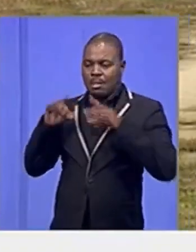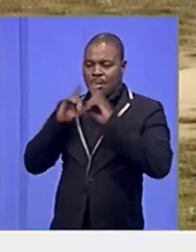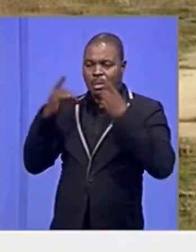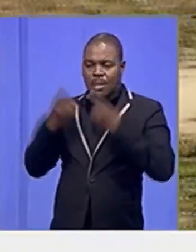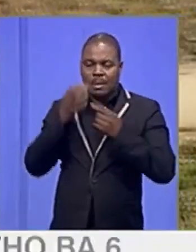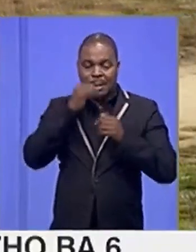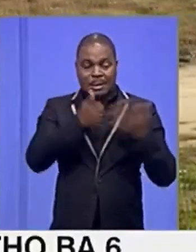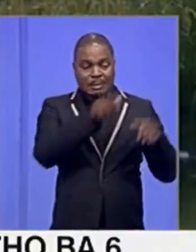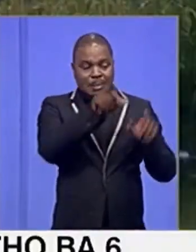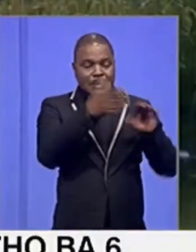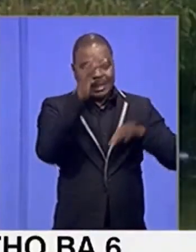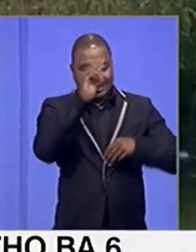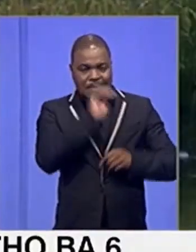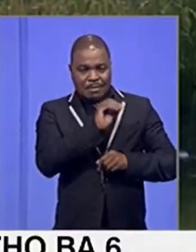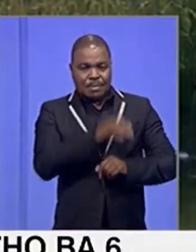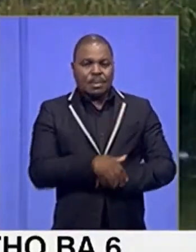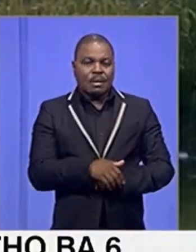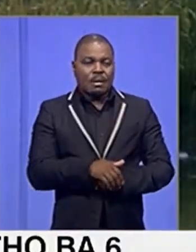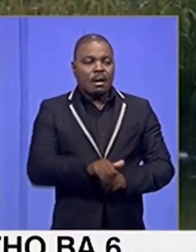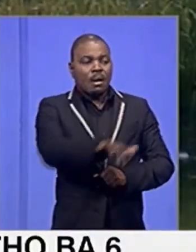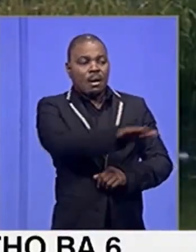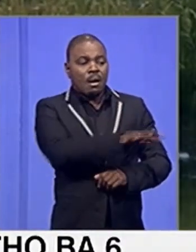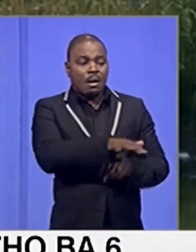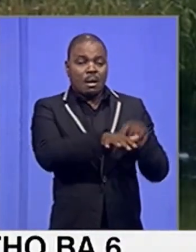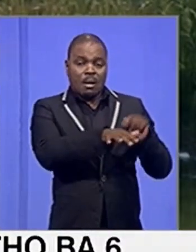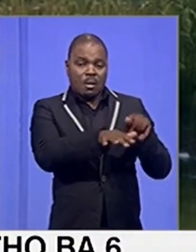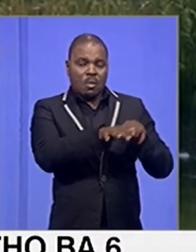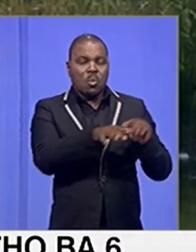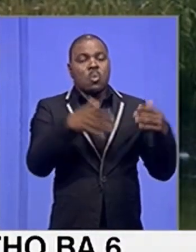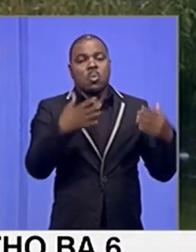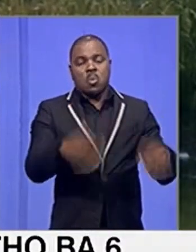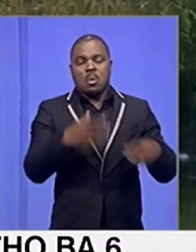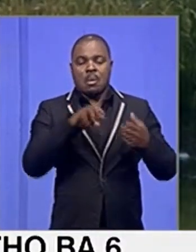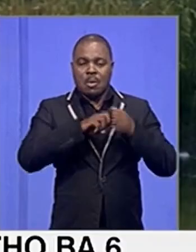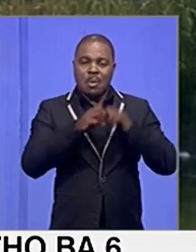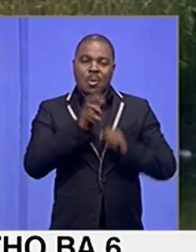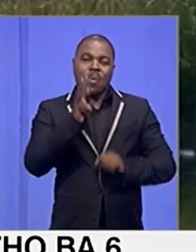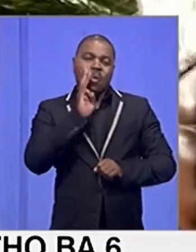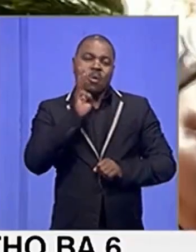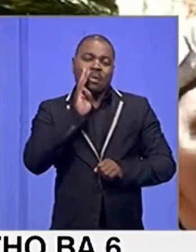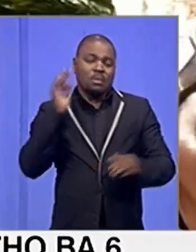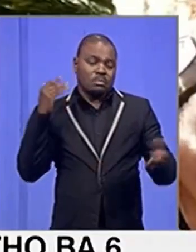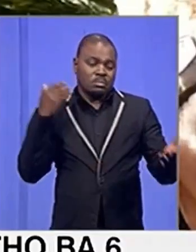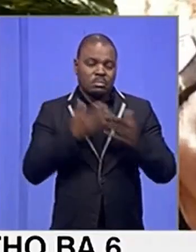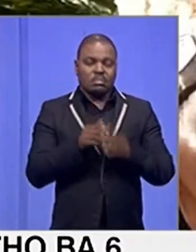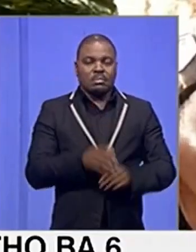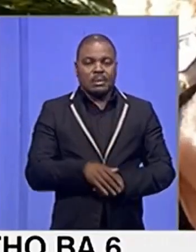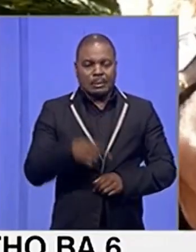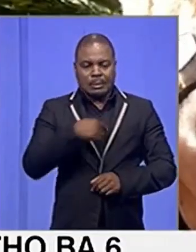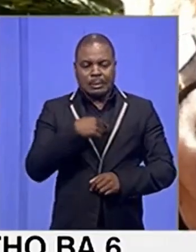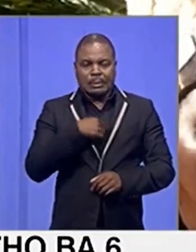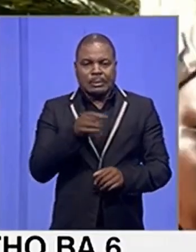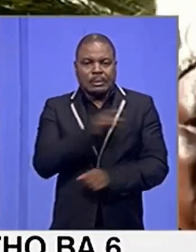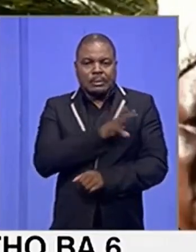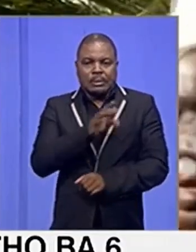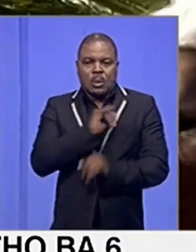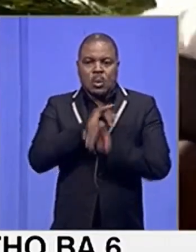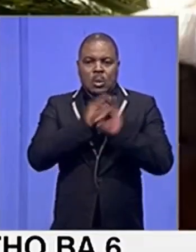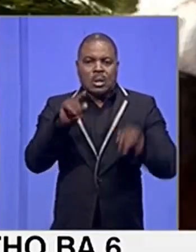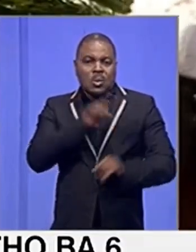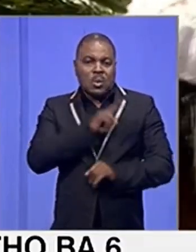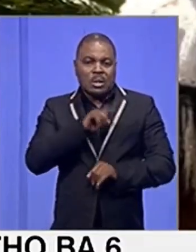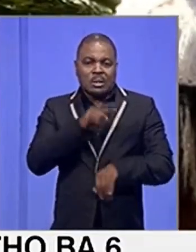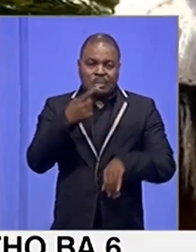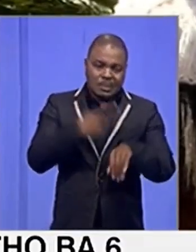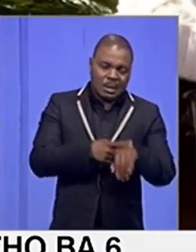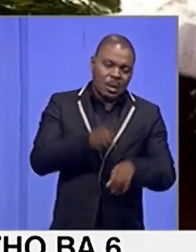fetetswe ke cholera. Tikologo e e sa le re ntse e itemogela mathata a metsi. Ke tshwile haholo bane metsi ya rona ka nako nngwe a tswa